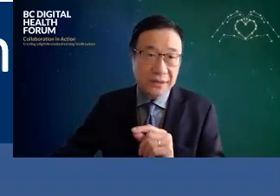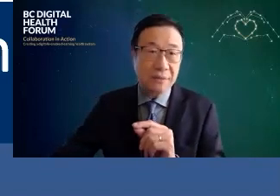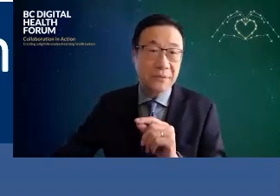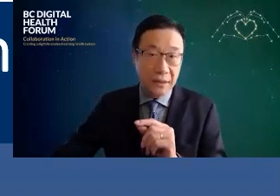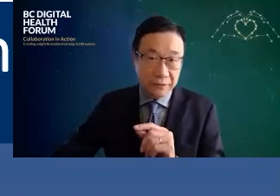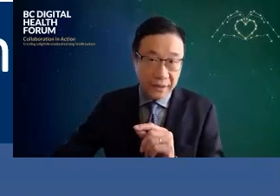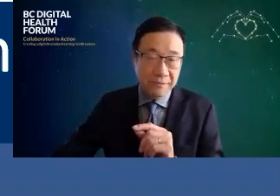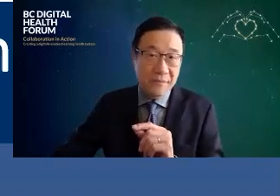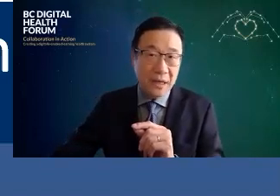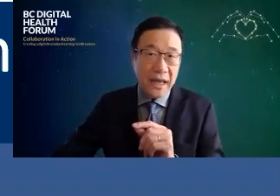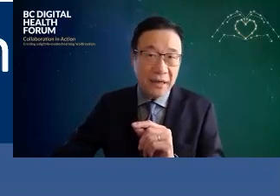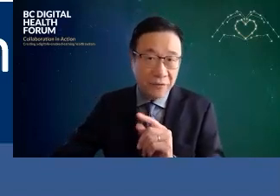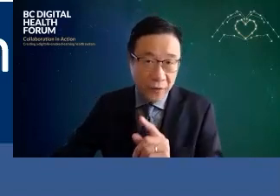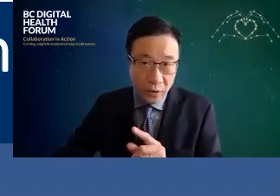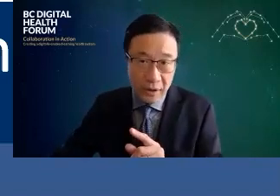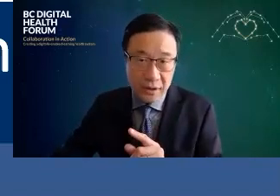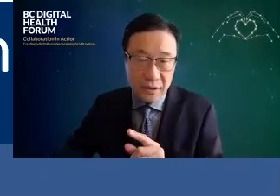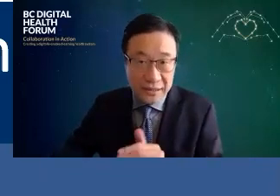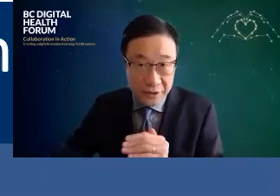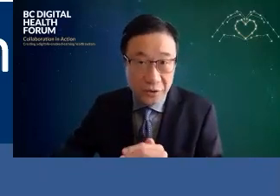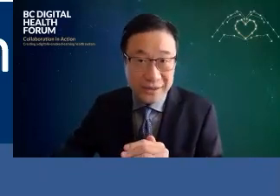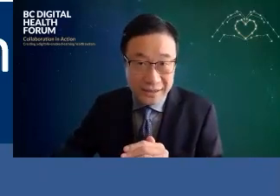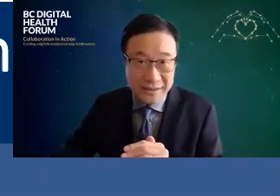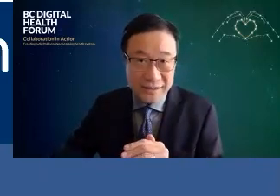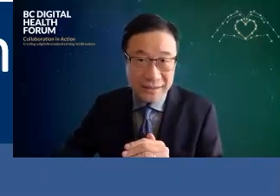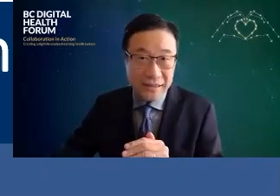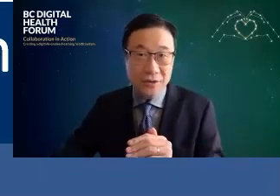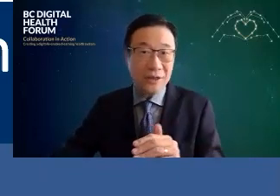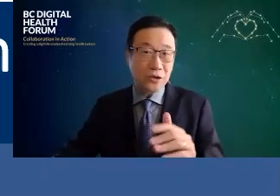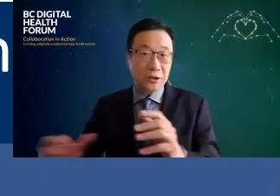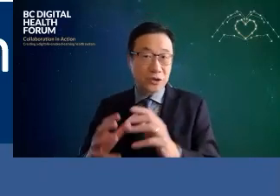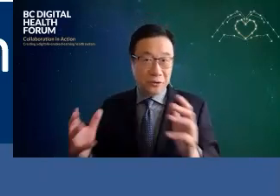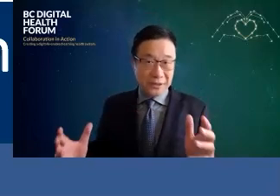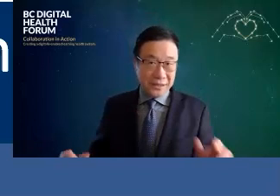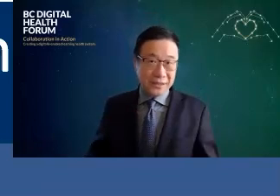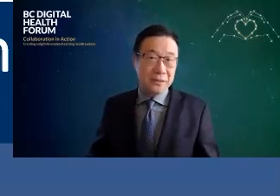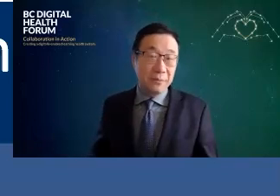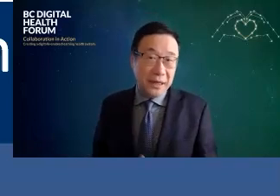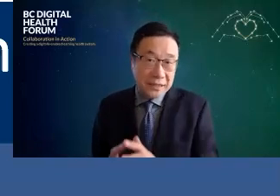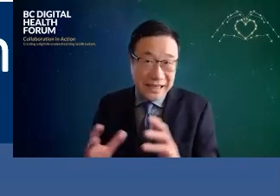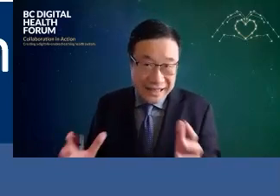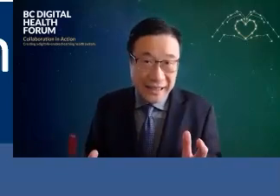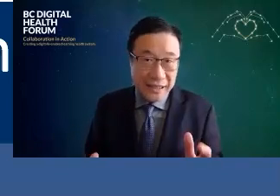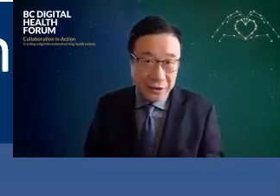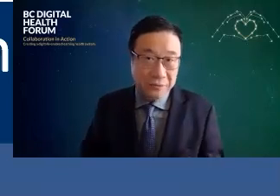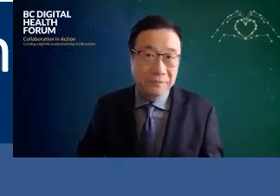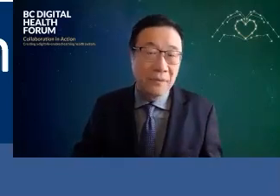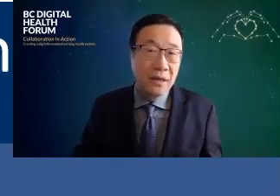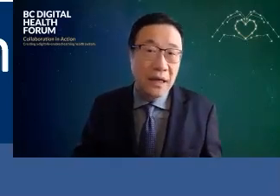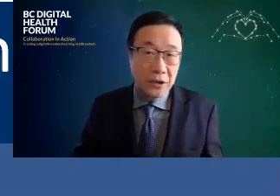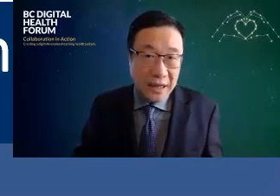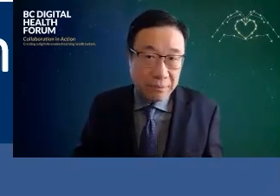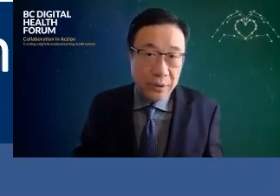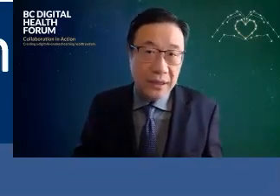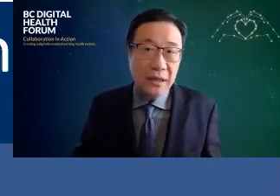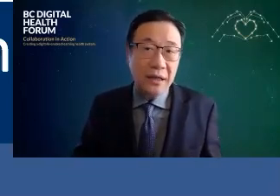health system delivery. And four, it's a new disease. It's not a traditional disease, but it's entirely new.